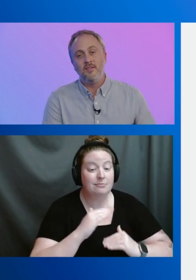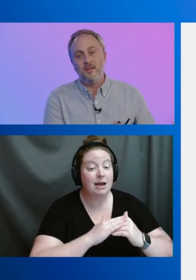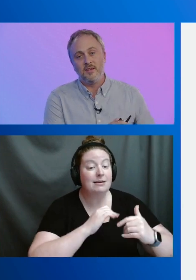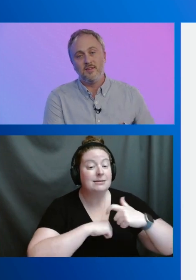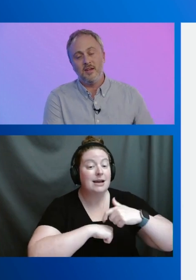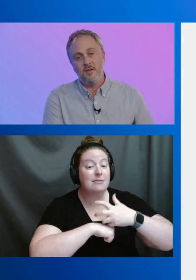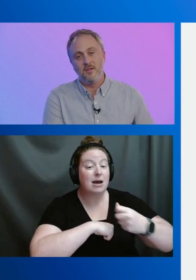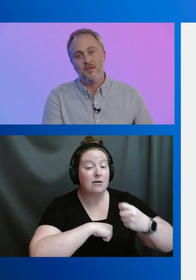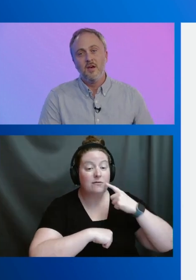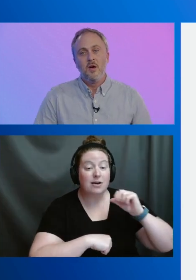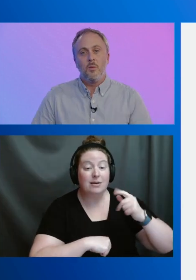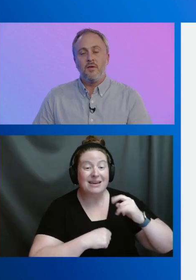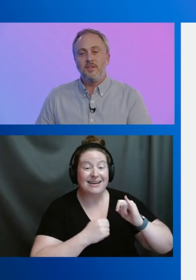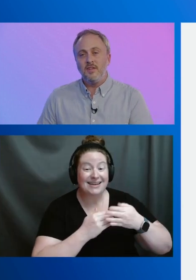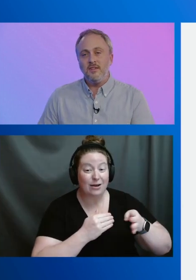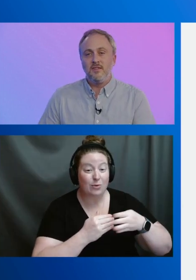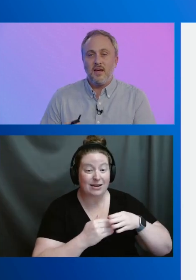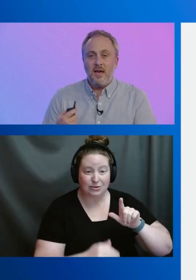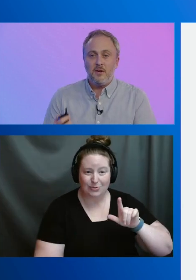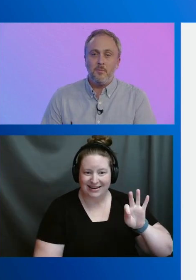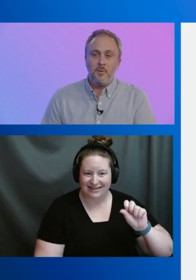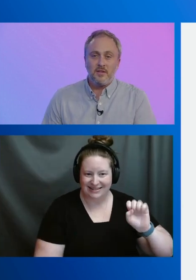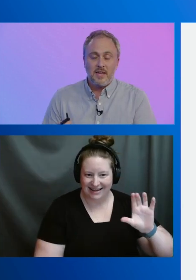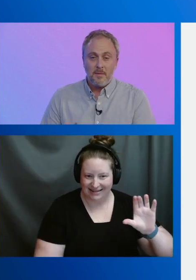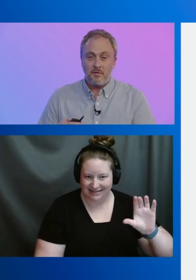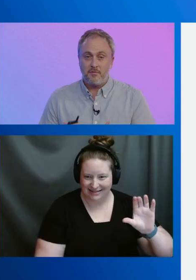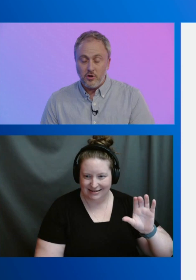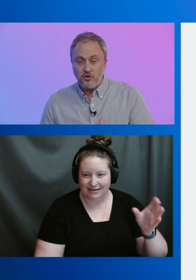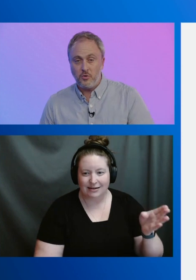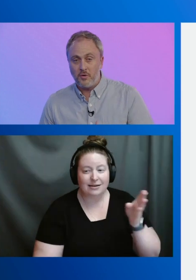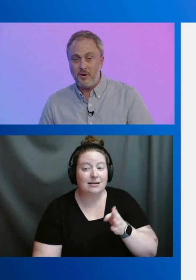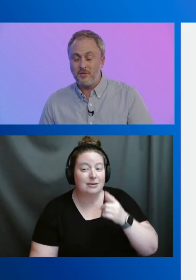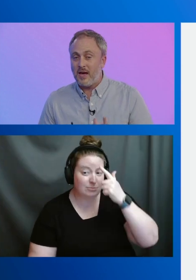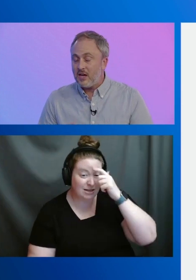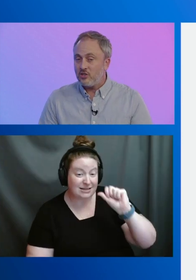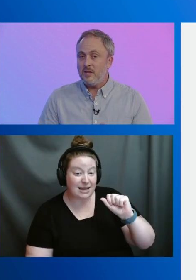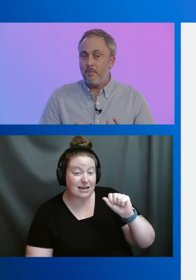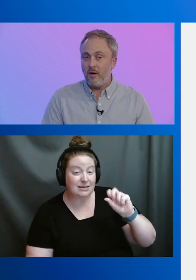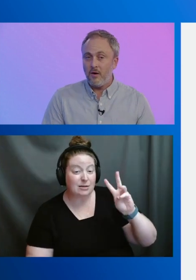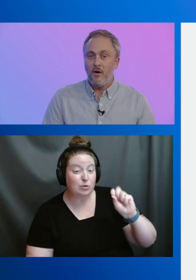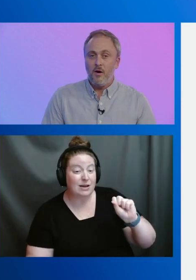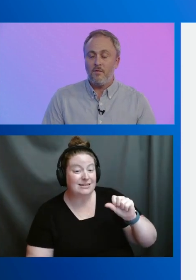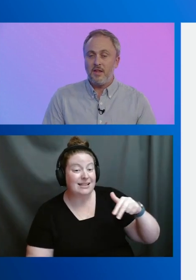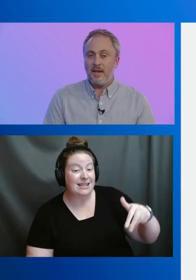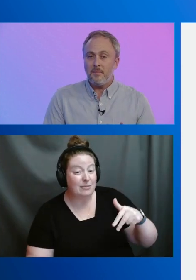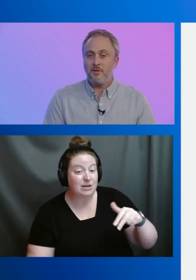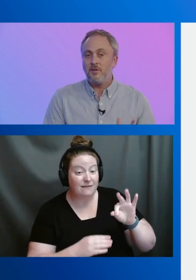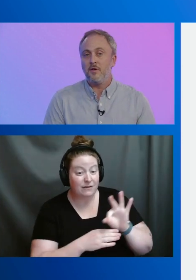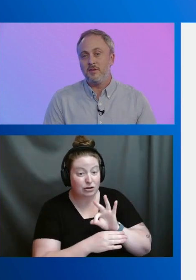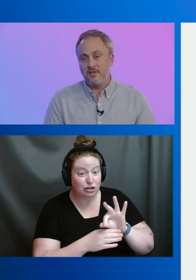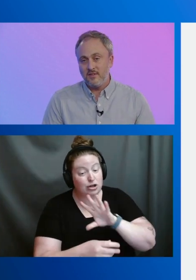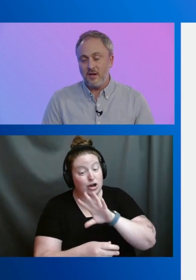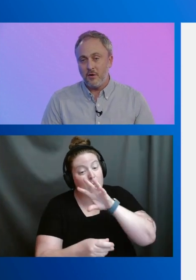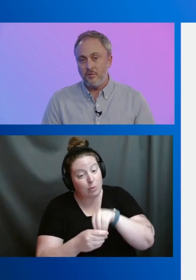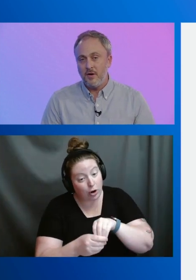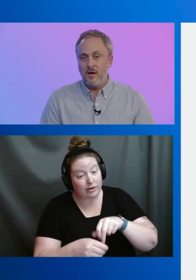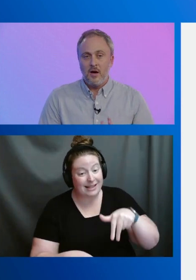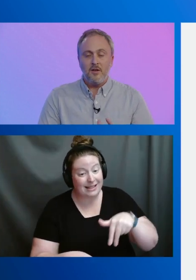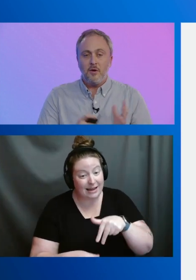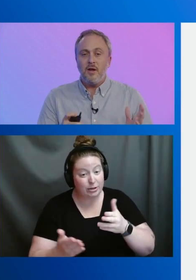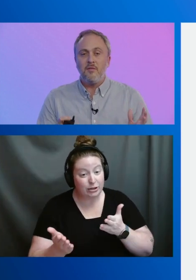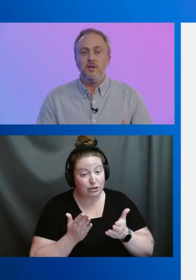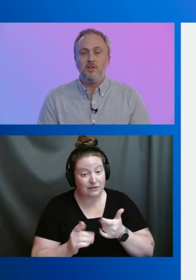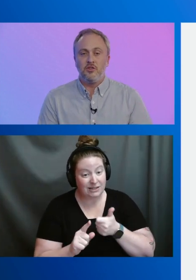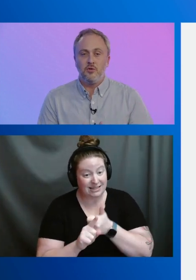is 29 seconds, whereas since AWS Lambda function URLs are actually part of the Lambda service itself,